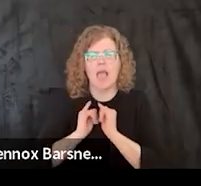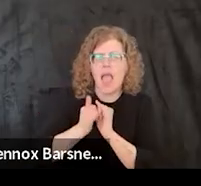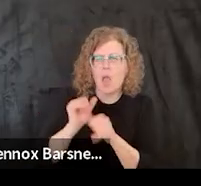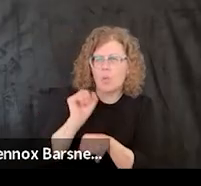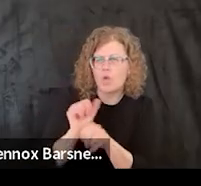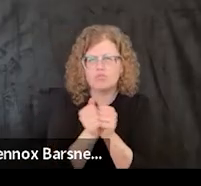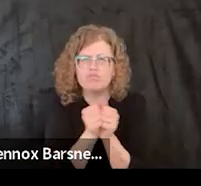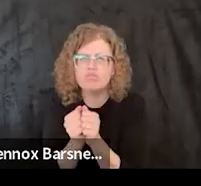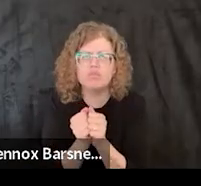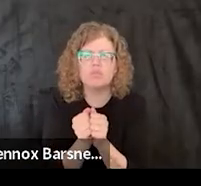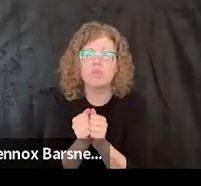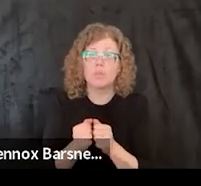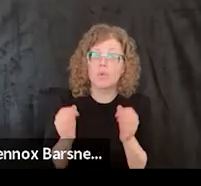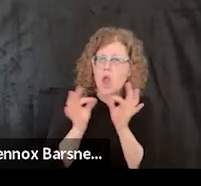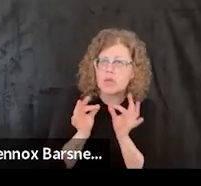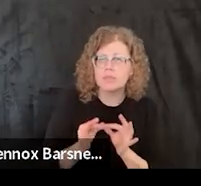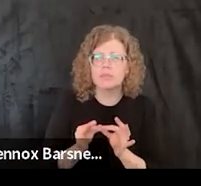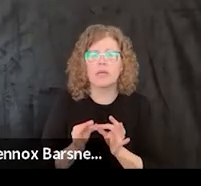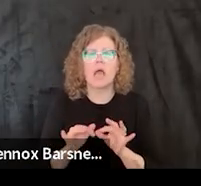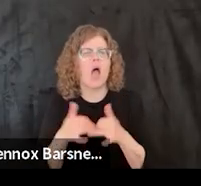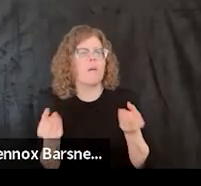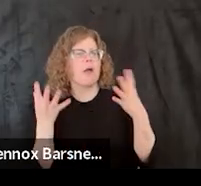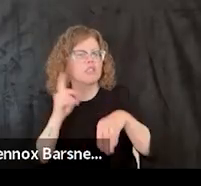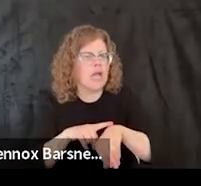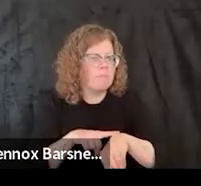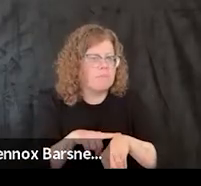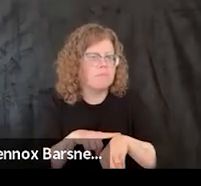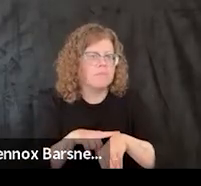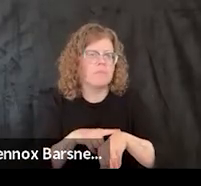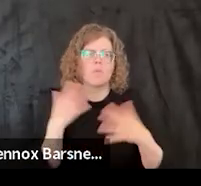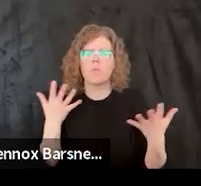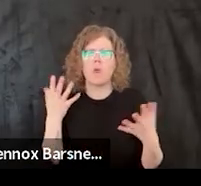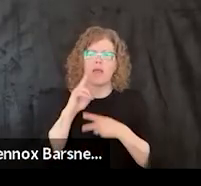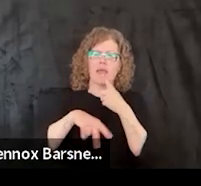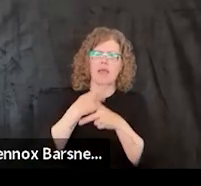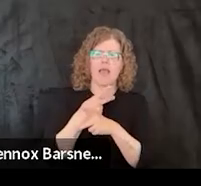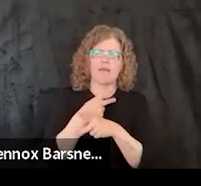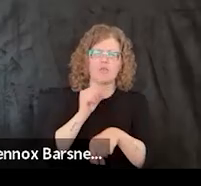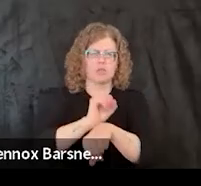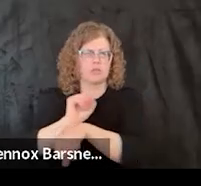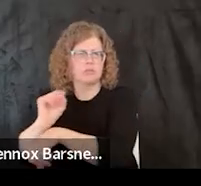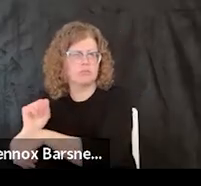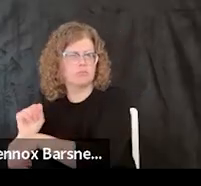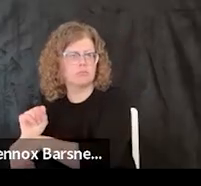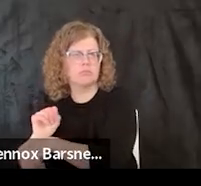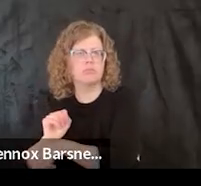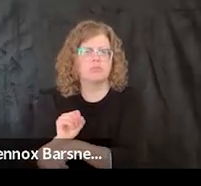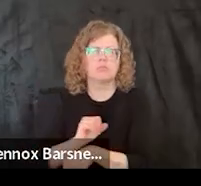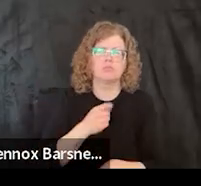take, and what tasks and activities are required to meet your goals. You want to show your project is